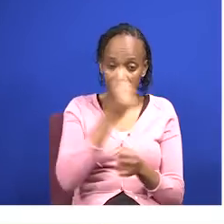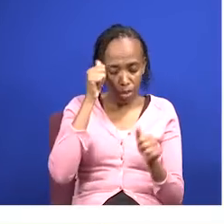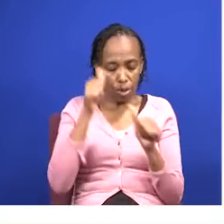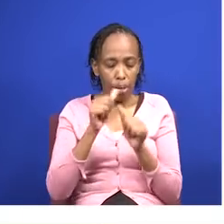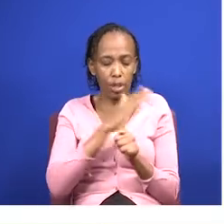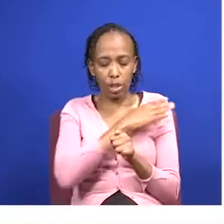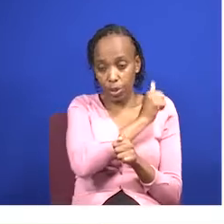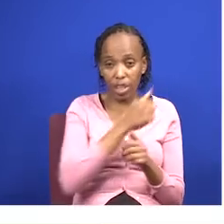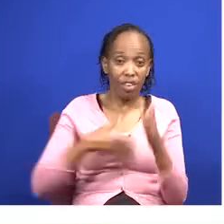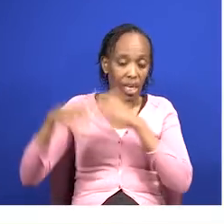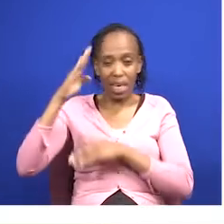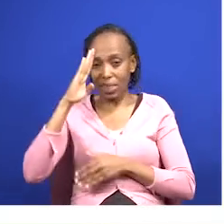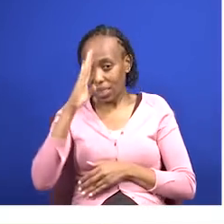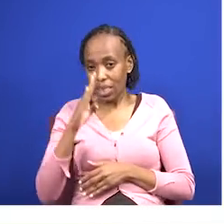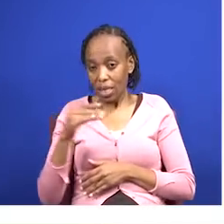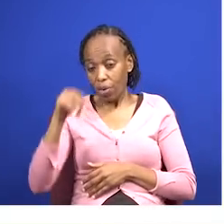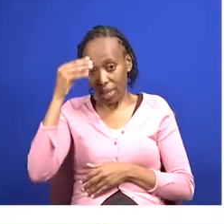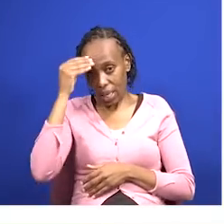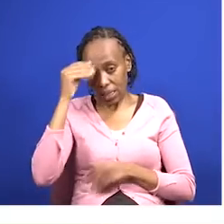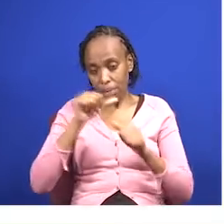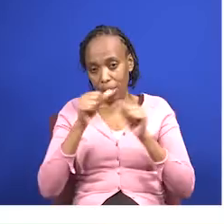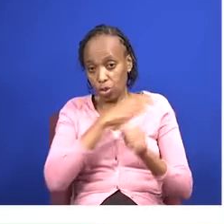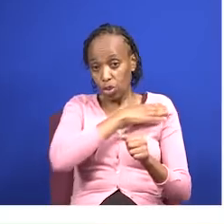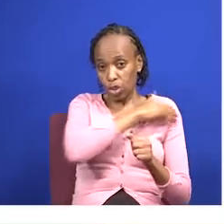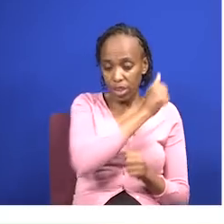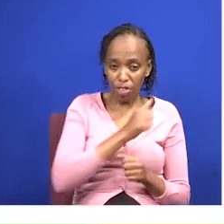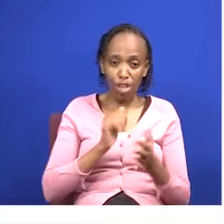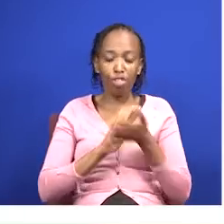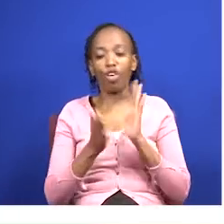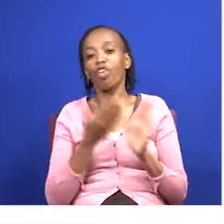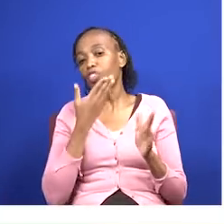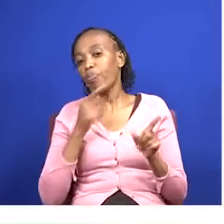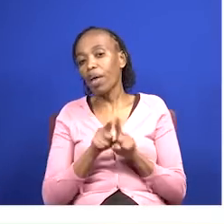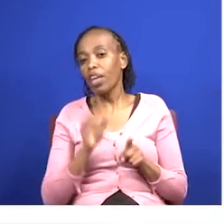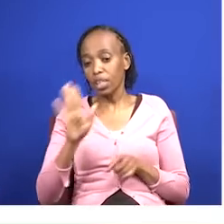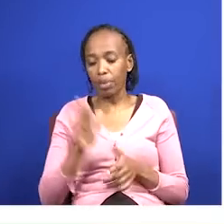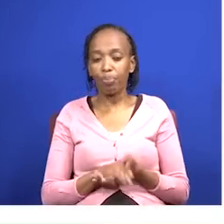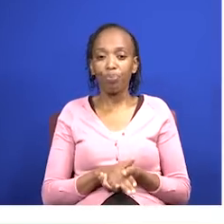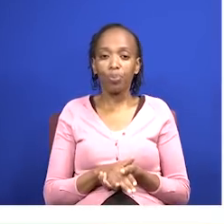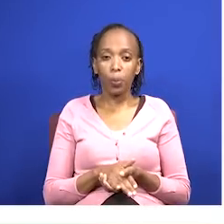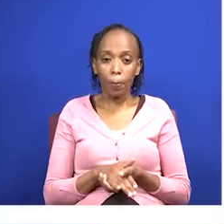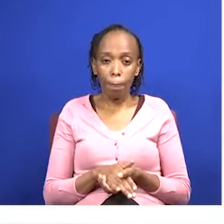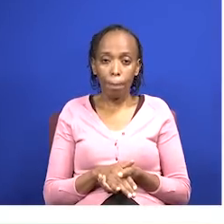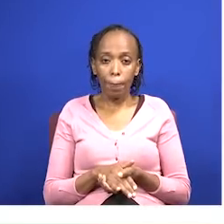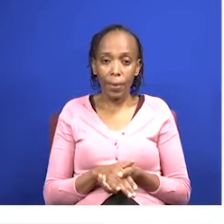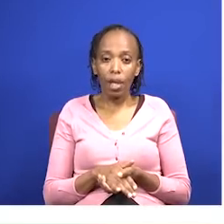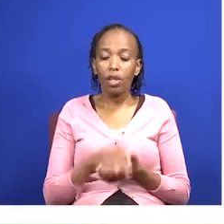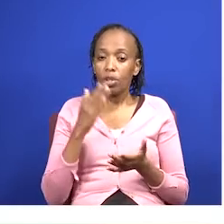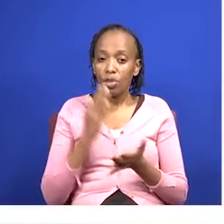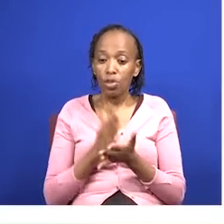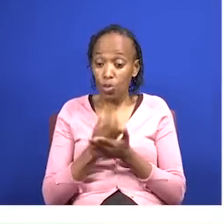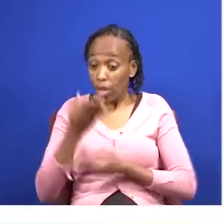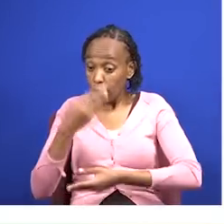Joseph. Remember Joseph? Even last Sunday, we learned about Joseph. He forgave his brothers, though they sold him